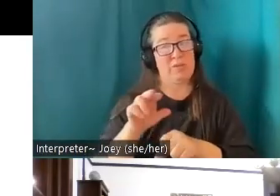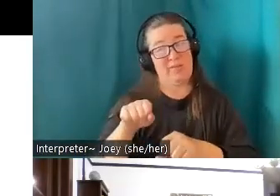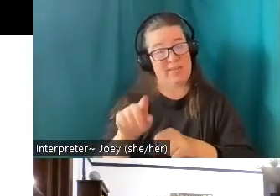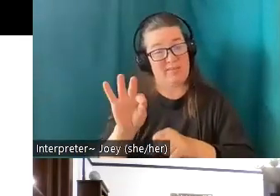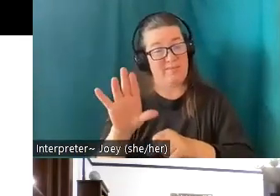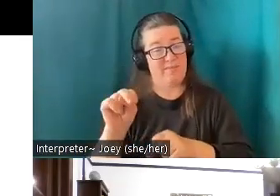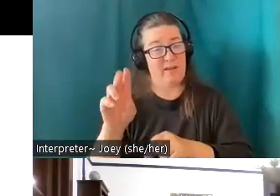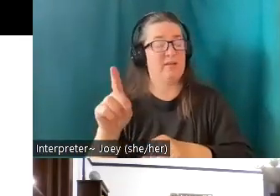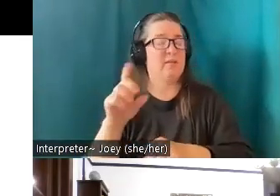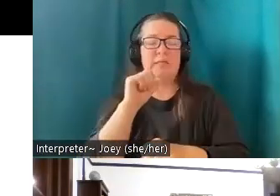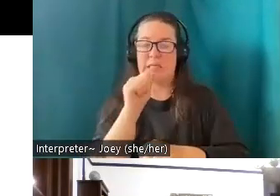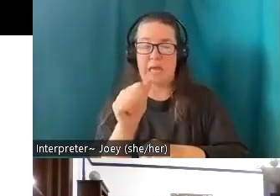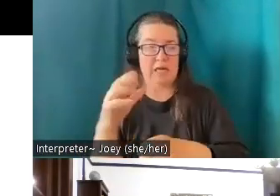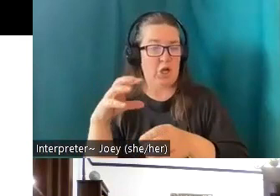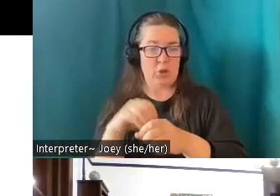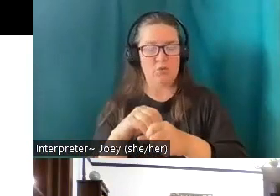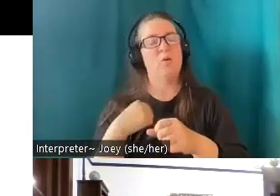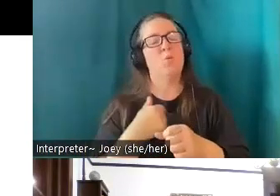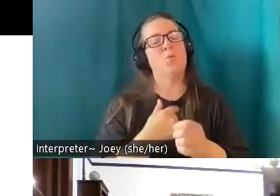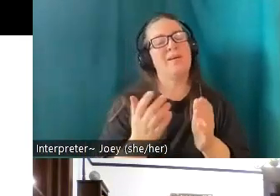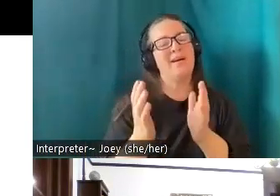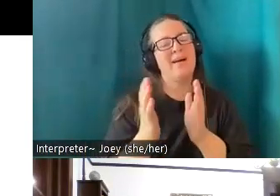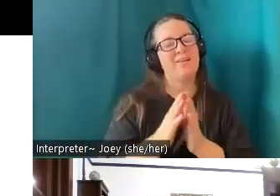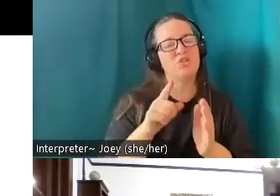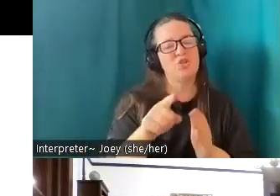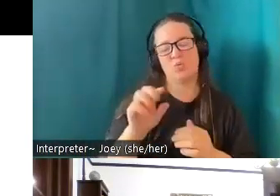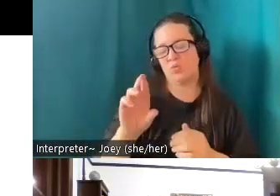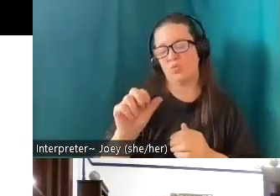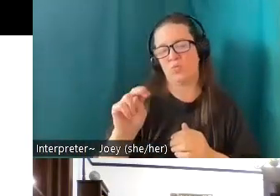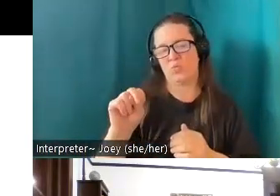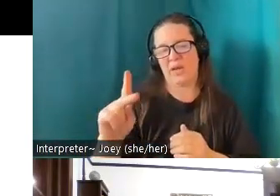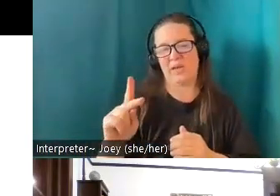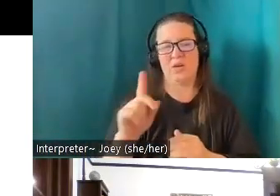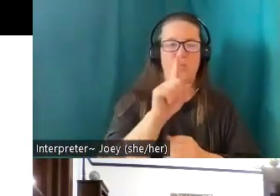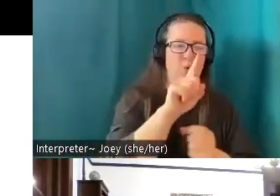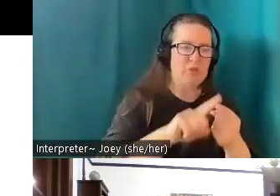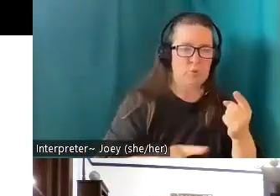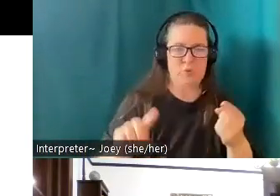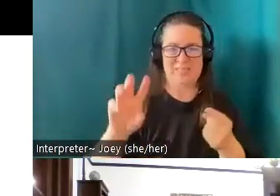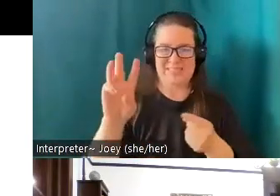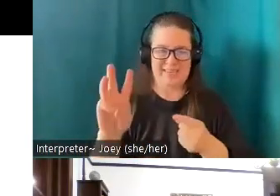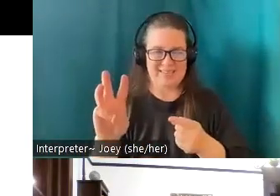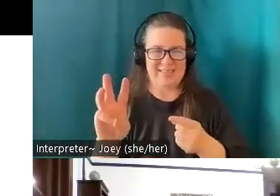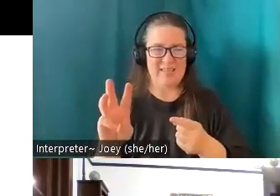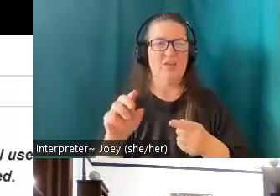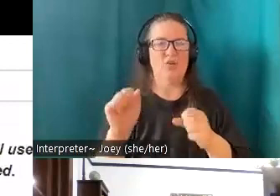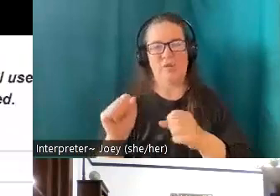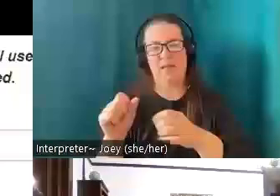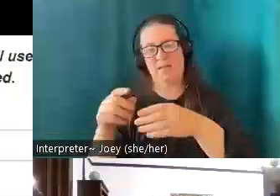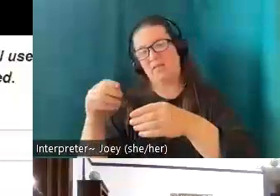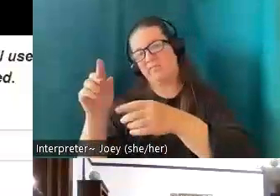ask you to rank these 1 through 6 if you use other, and you can select the ranking by clicking on the drop down.